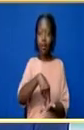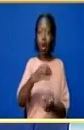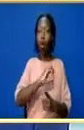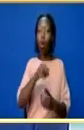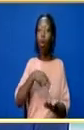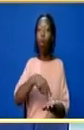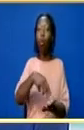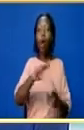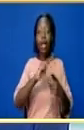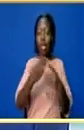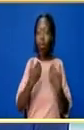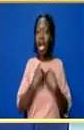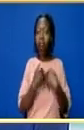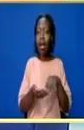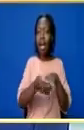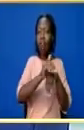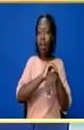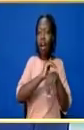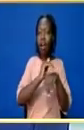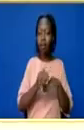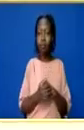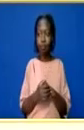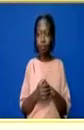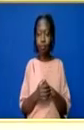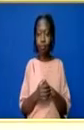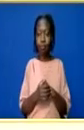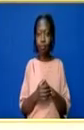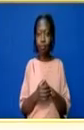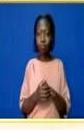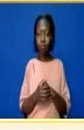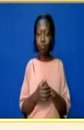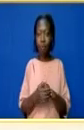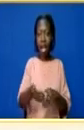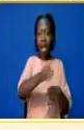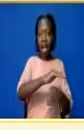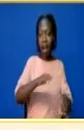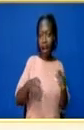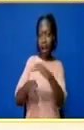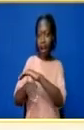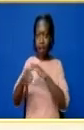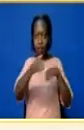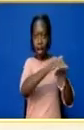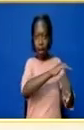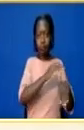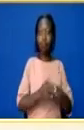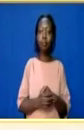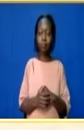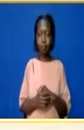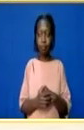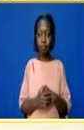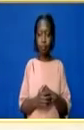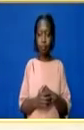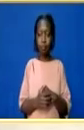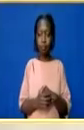Then we have cover. Cover, ni kufanya nini? Ni kufunika. It's like protection. Exactly. Yeah. Putting something on top of something.